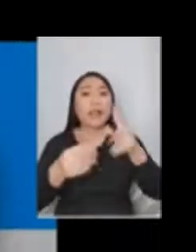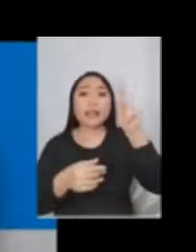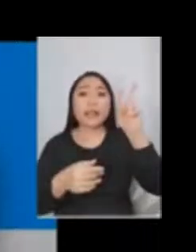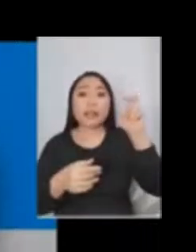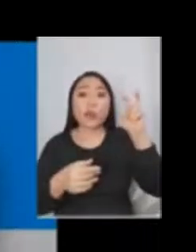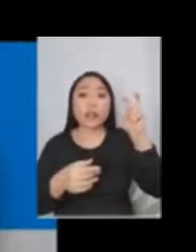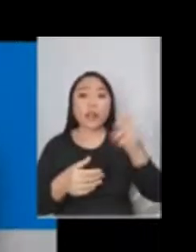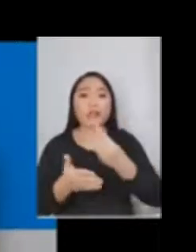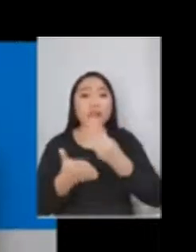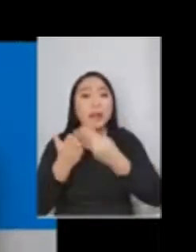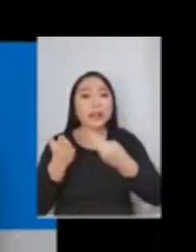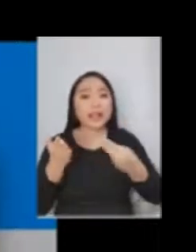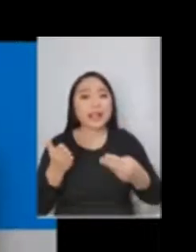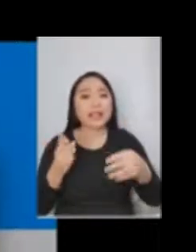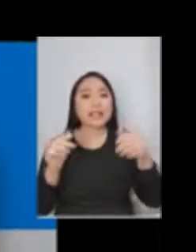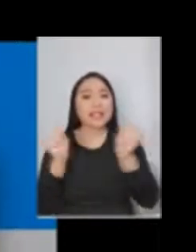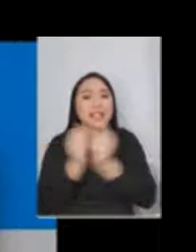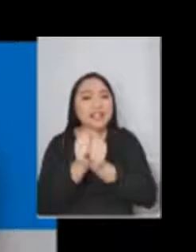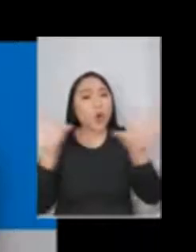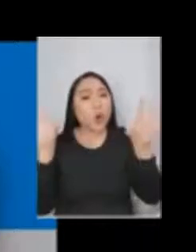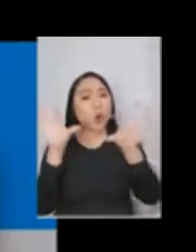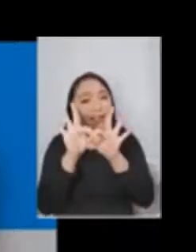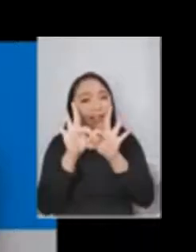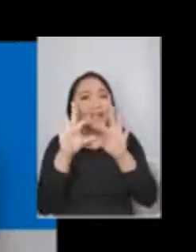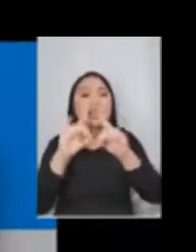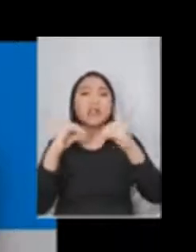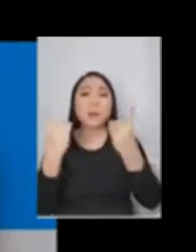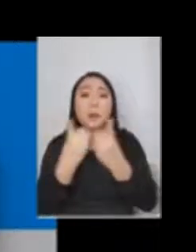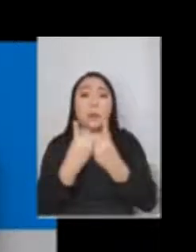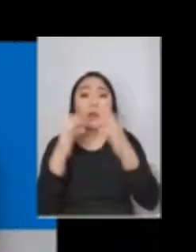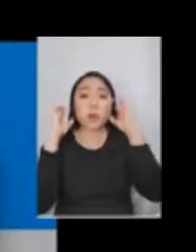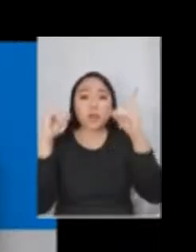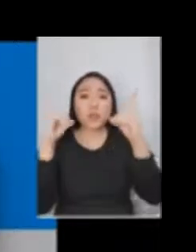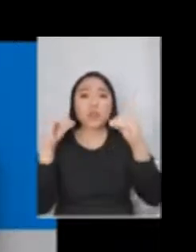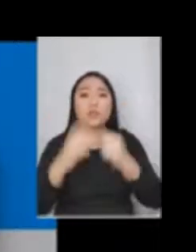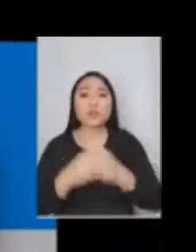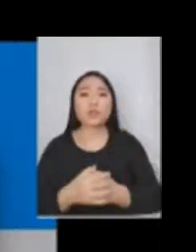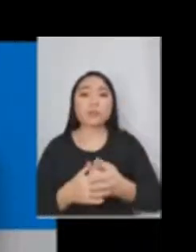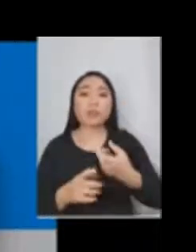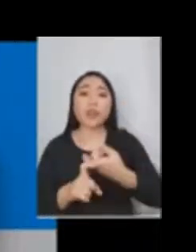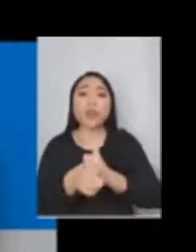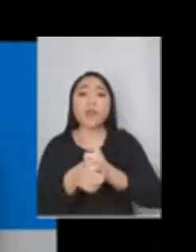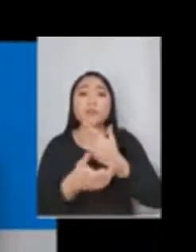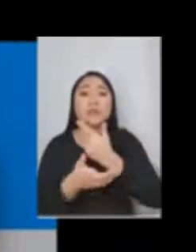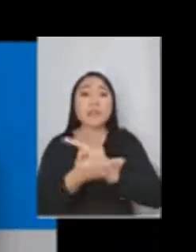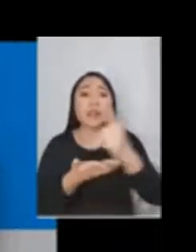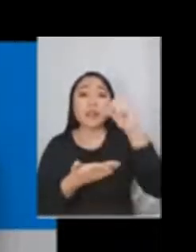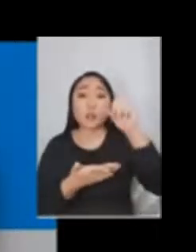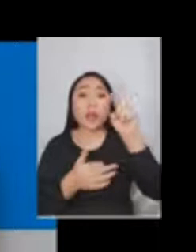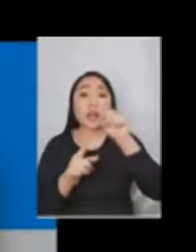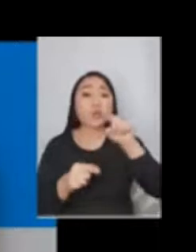earth sciences, stat and probability, DRRM, and other core